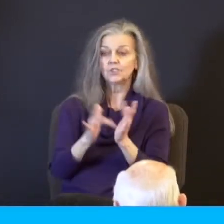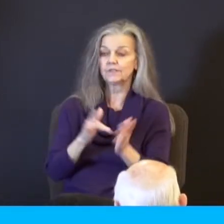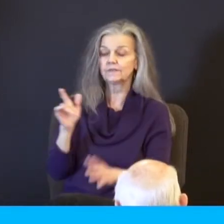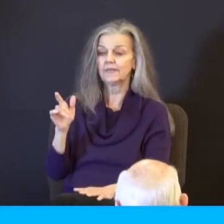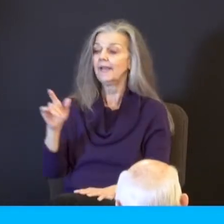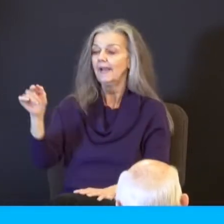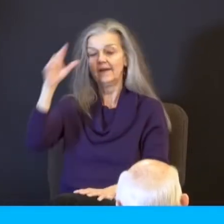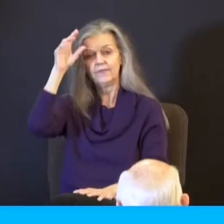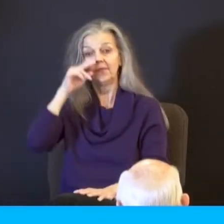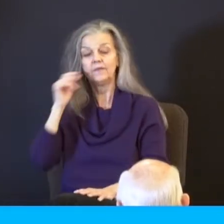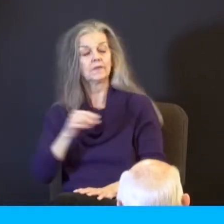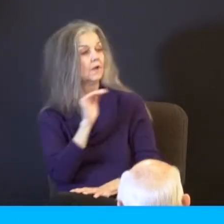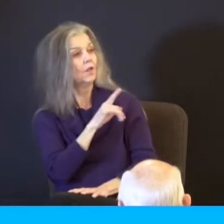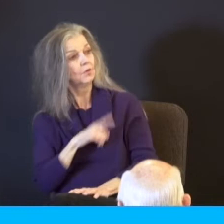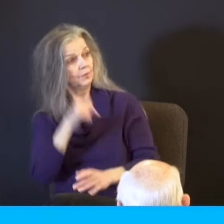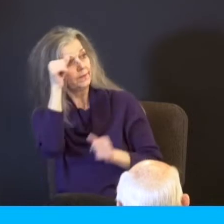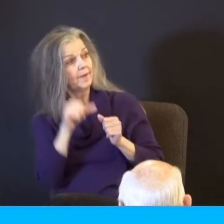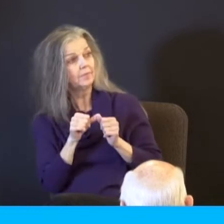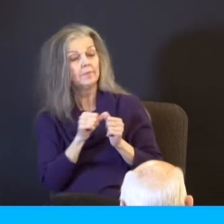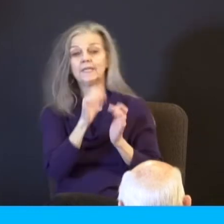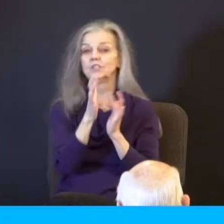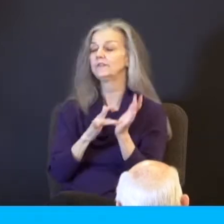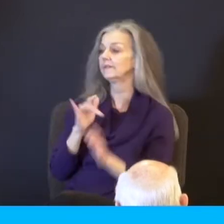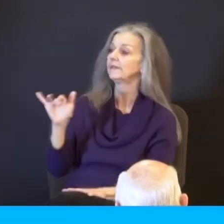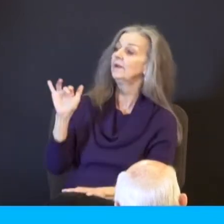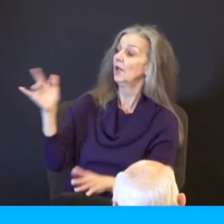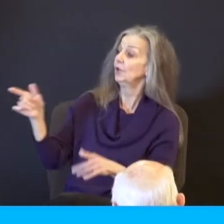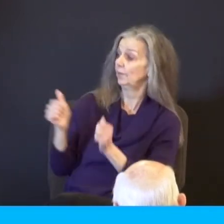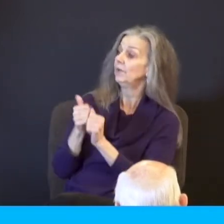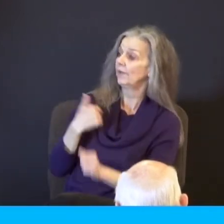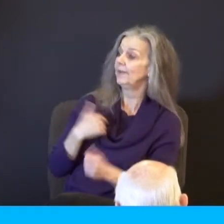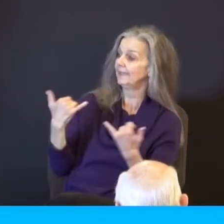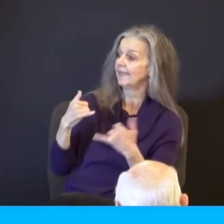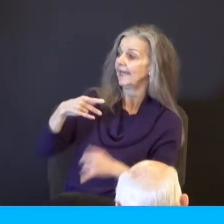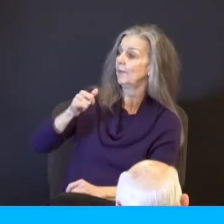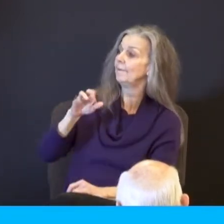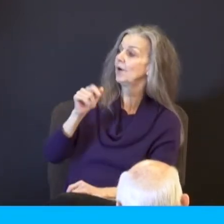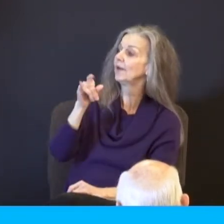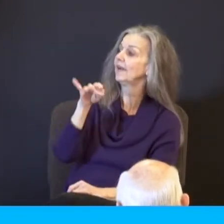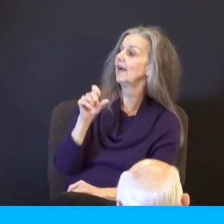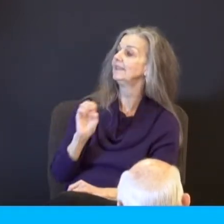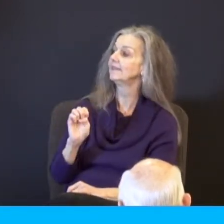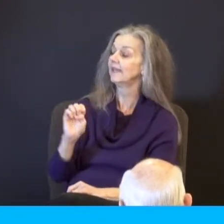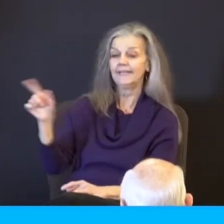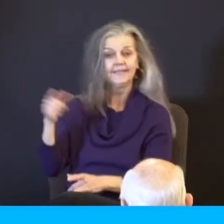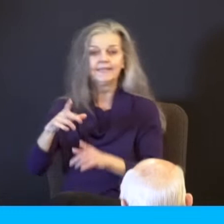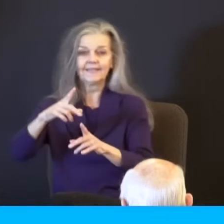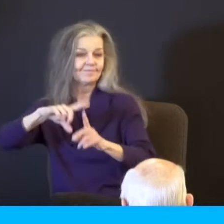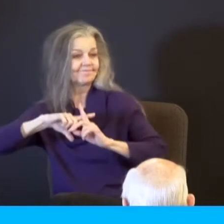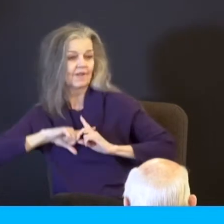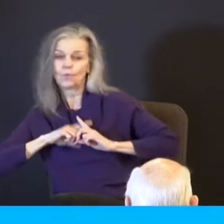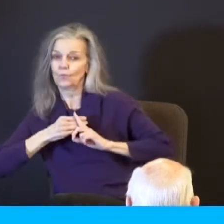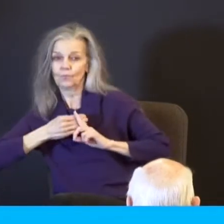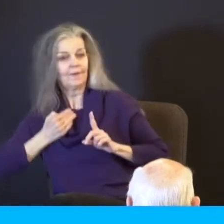remember me, he repented and he asked for forgiveness. At the last moment, being put to death for a capital offense, he came to Christ. I don't suggest you